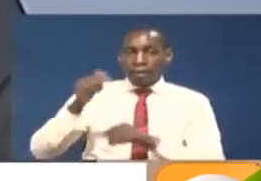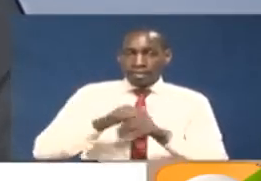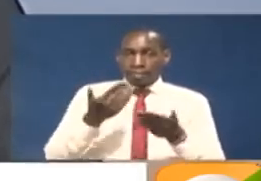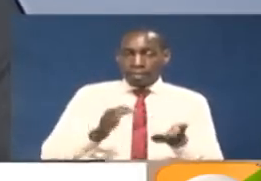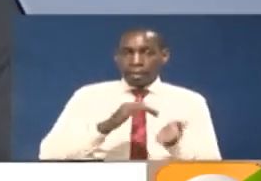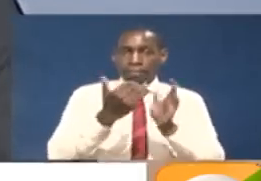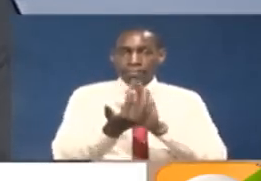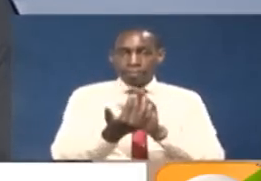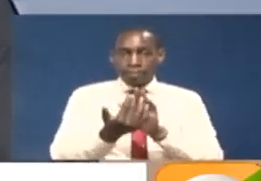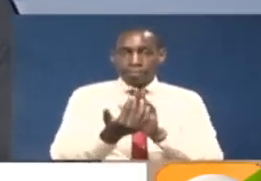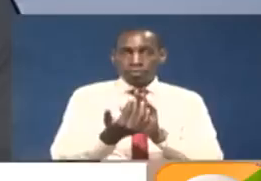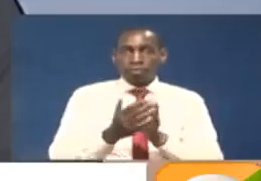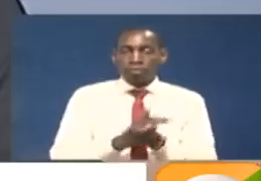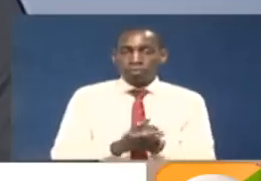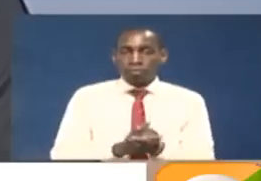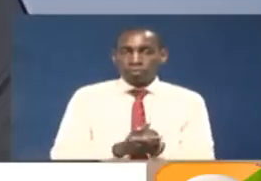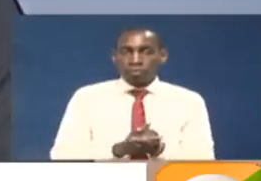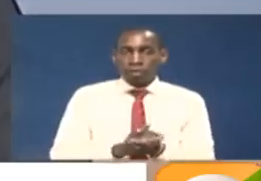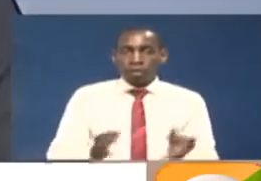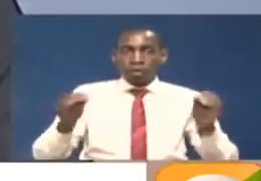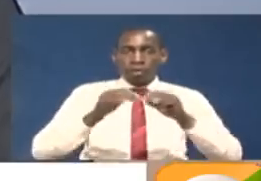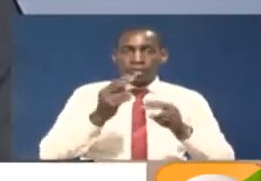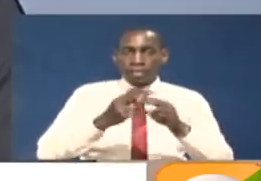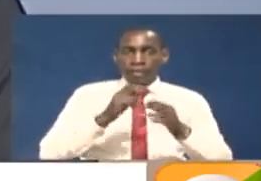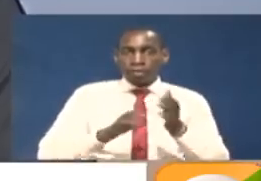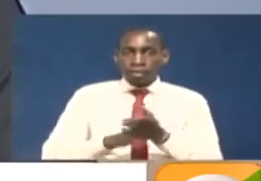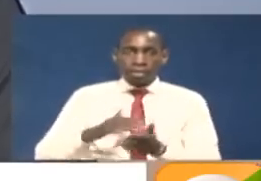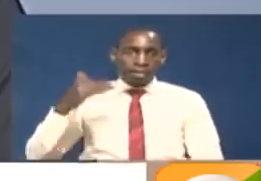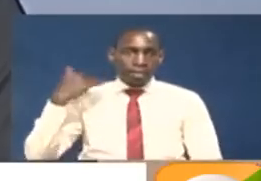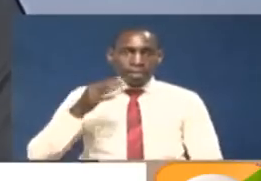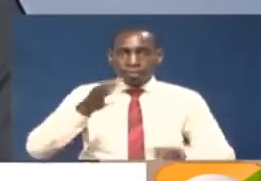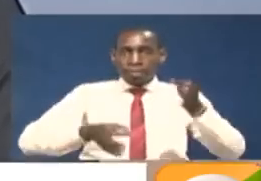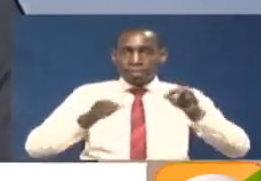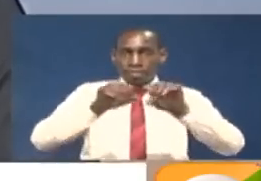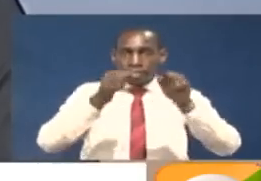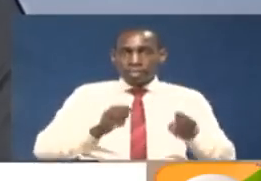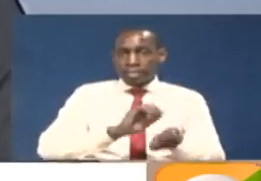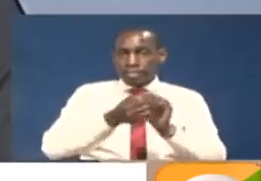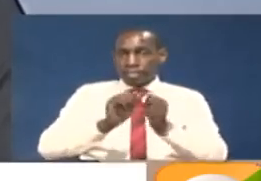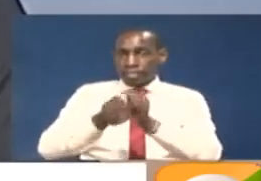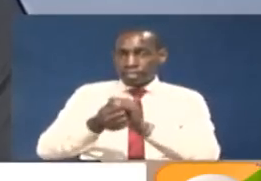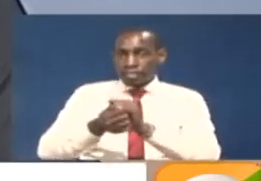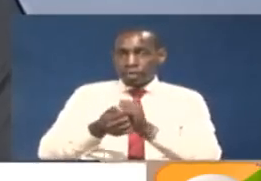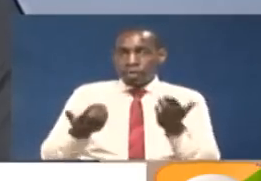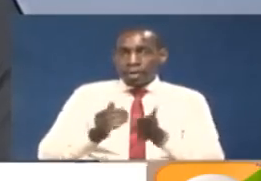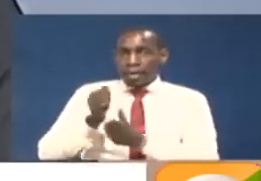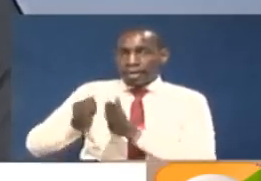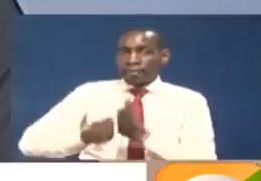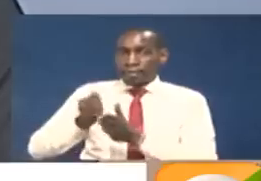this time before a rather aptly named conference on criminal justice system reforms in